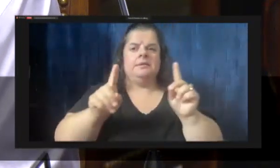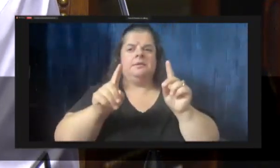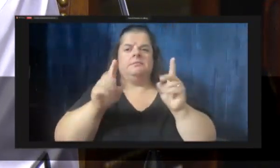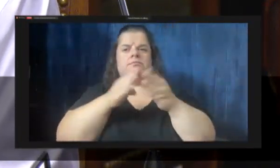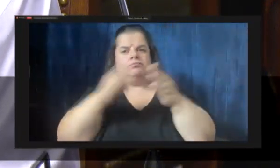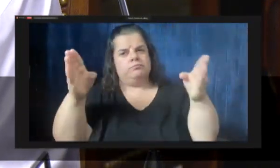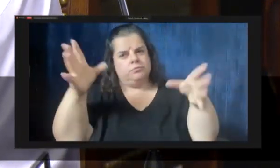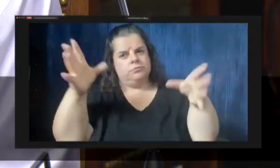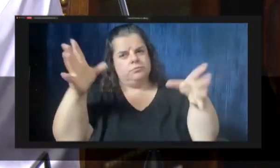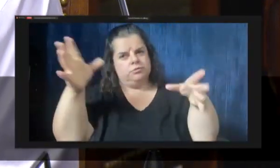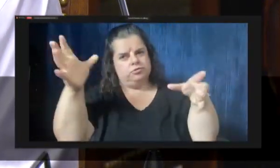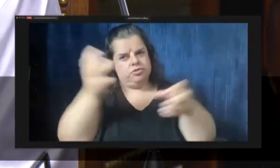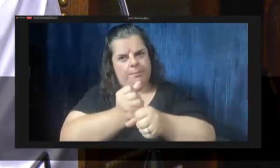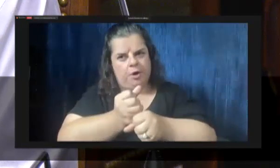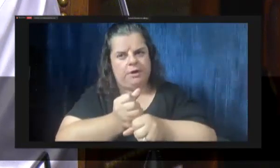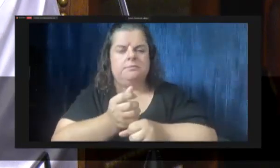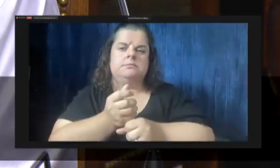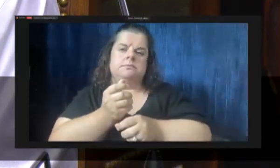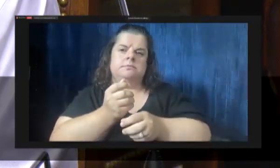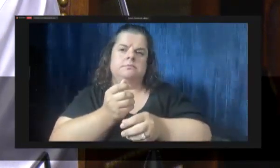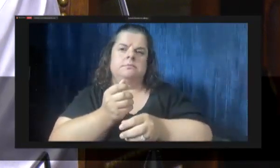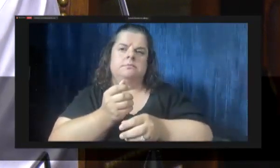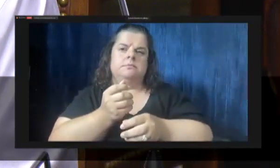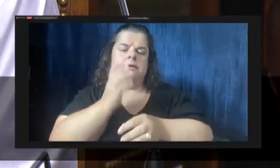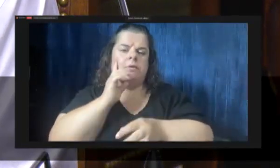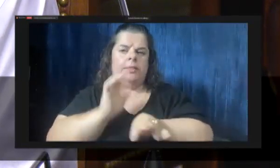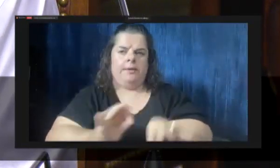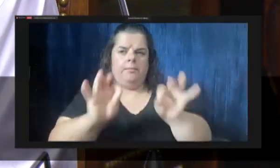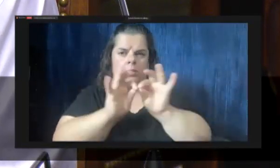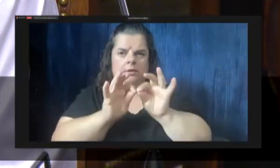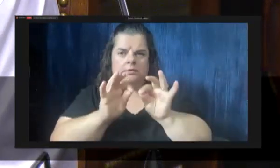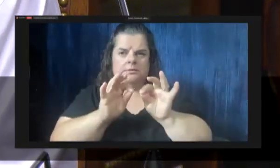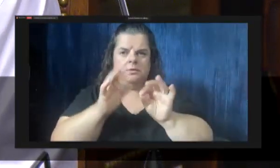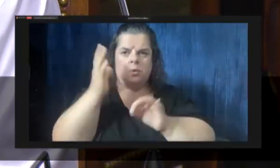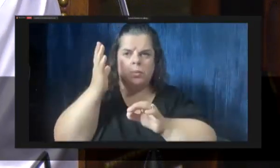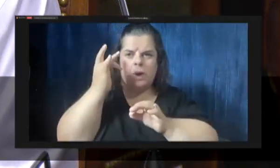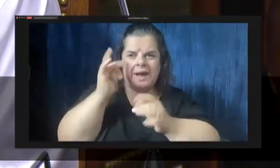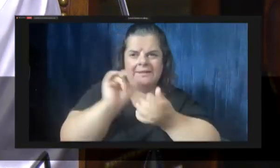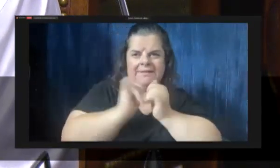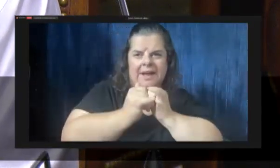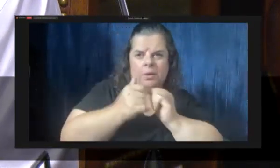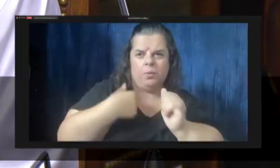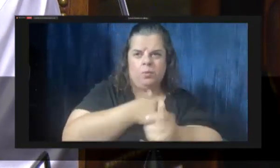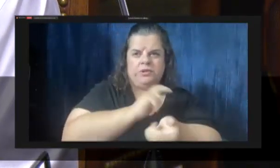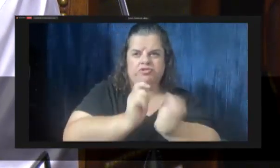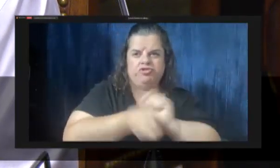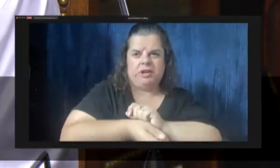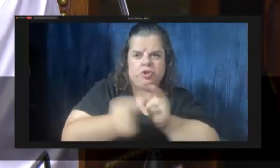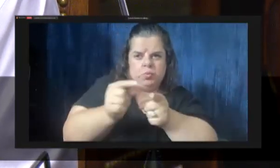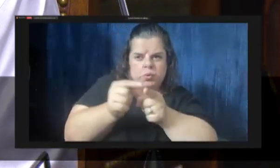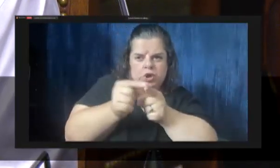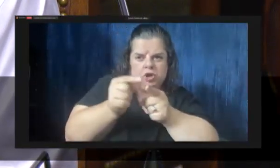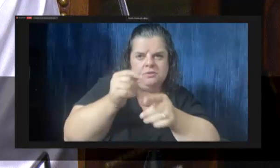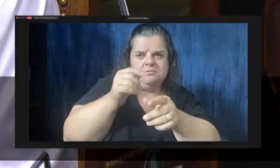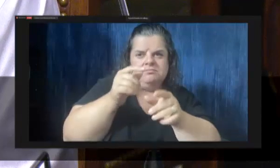an overview as to the importance of how or why we changed some of the verbiage in the